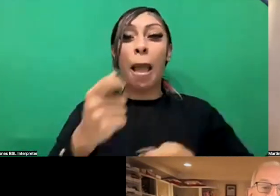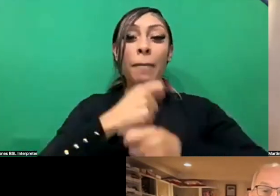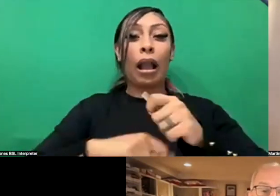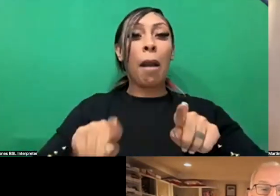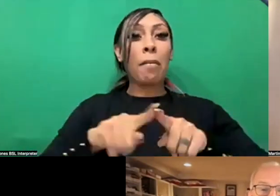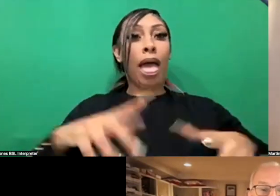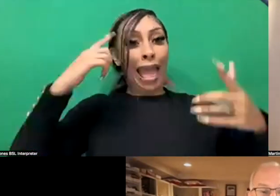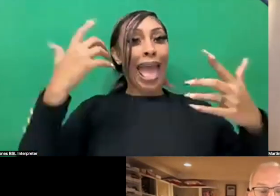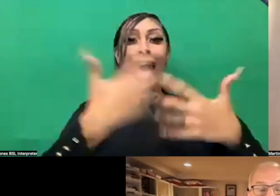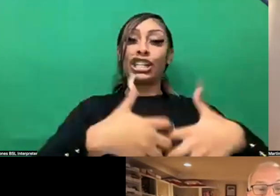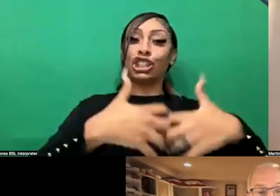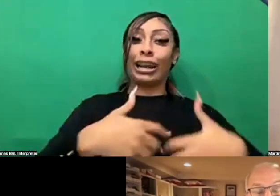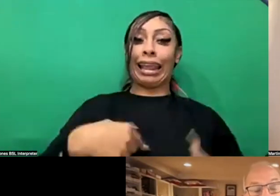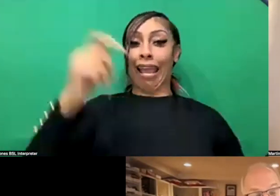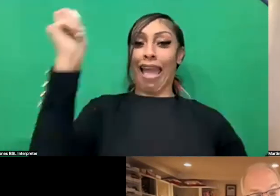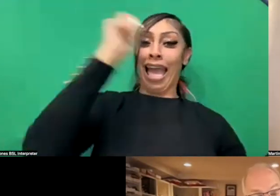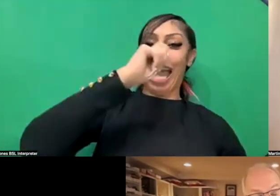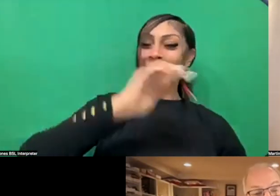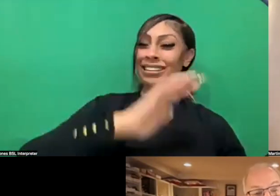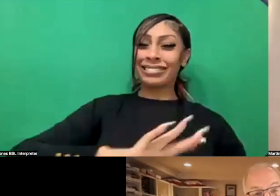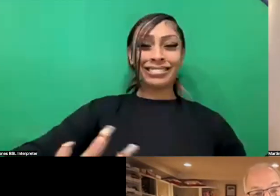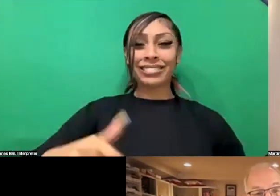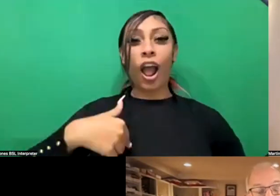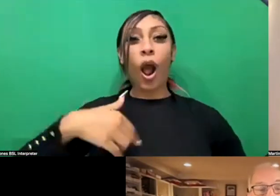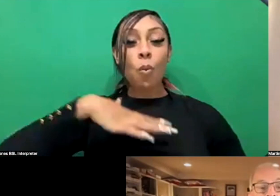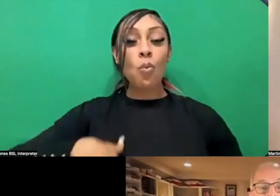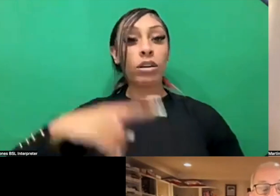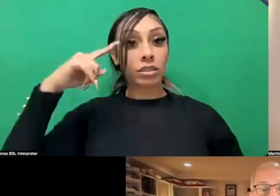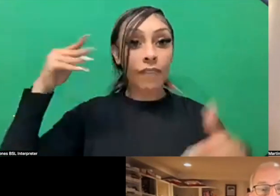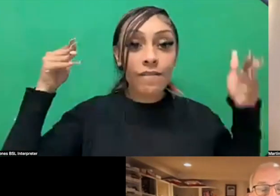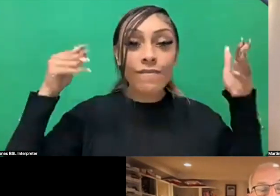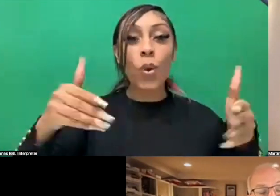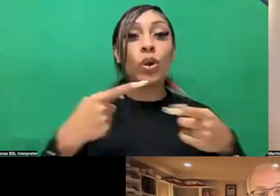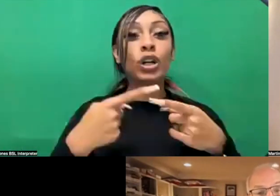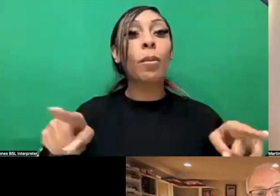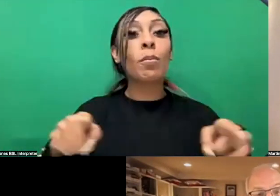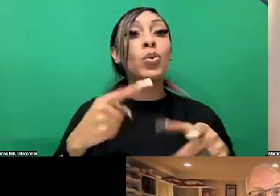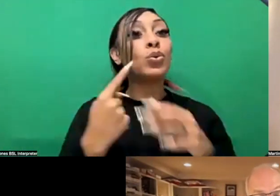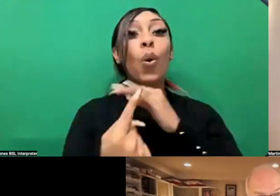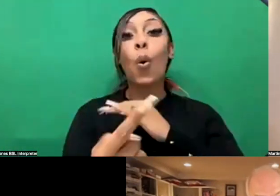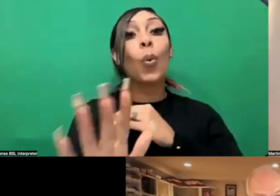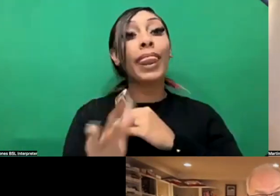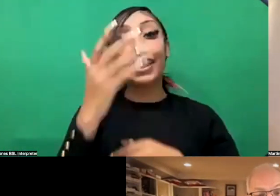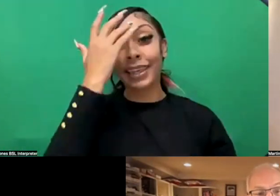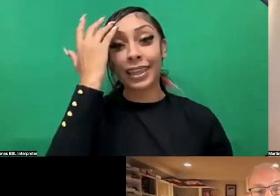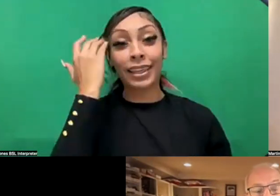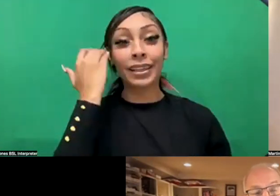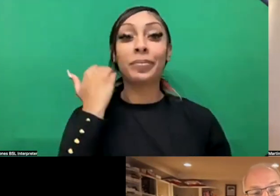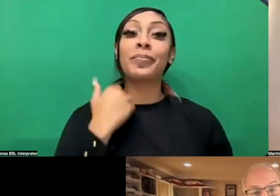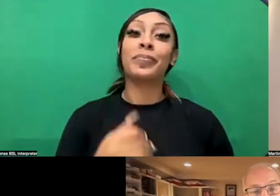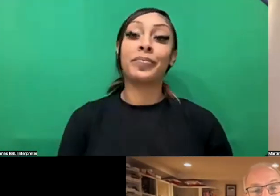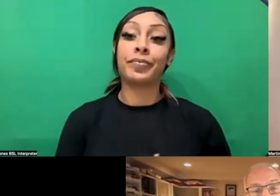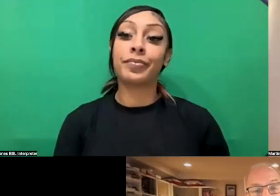record music. I wanted to just be a musician in those moments when I had the musical idea. So it's always been important for me in